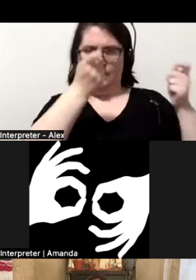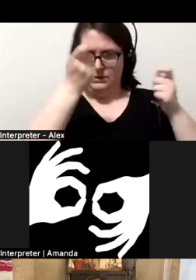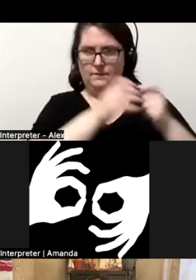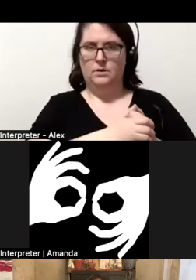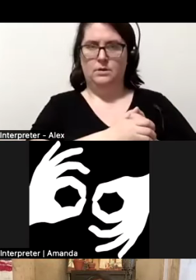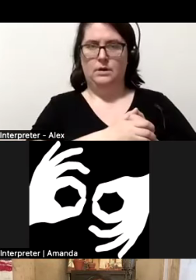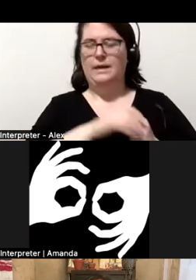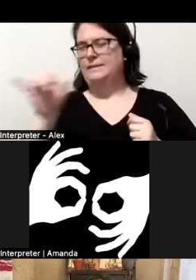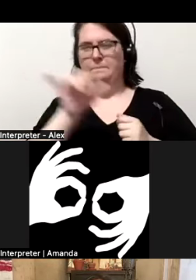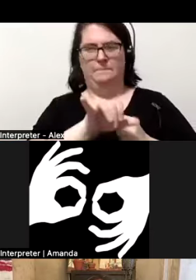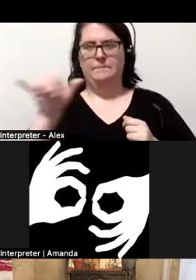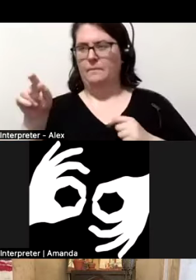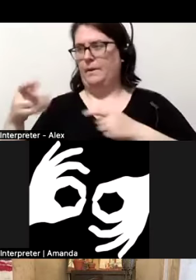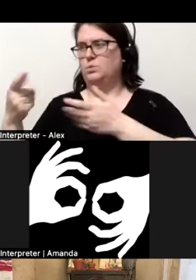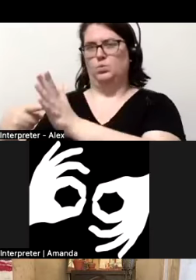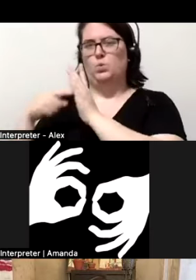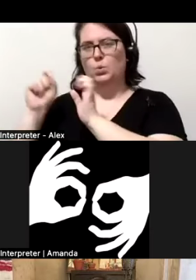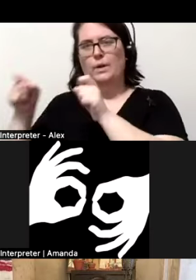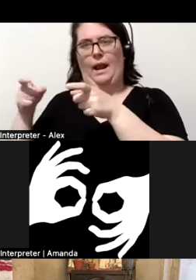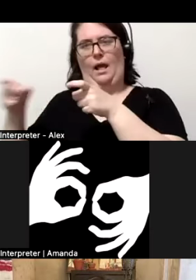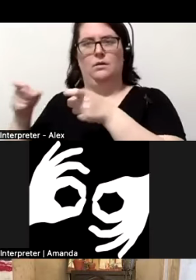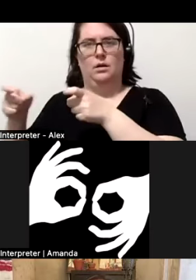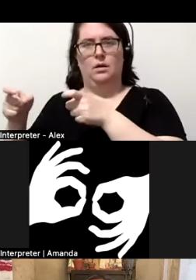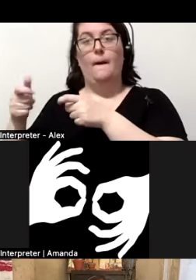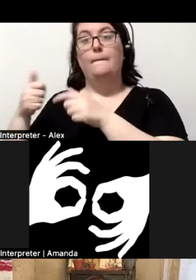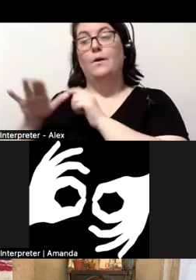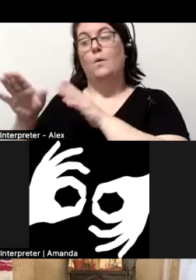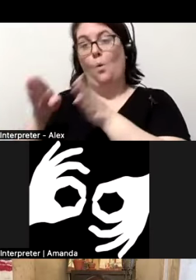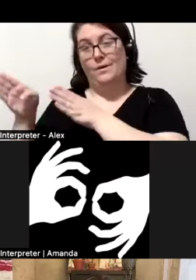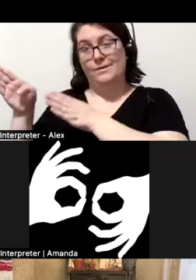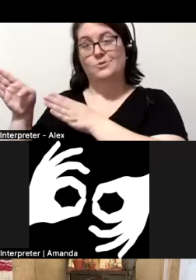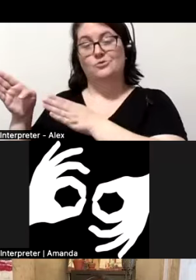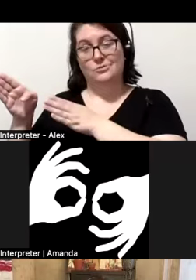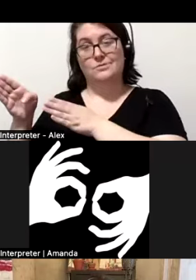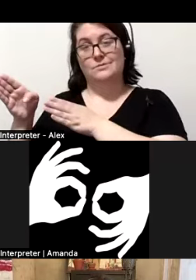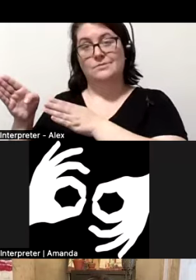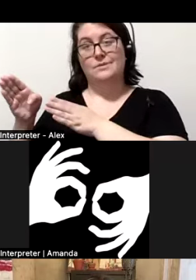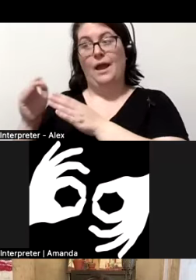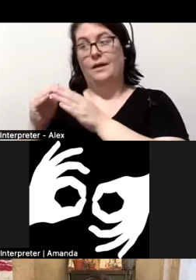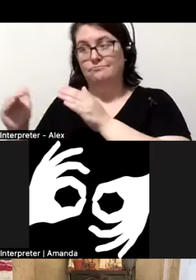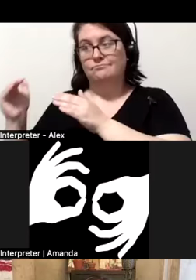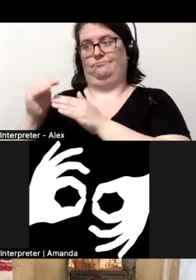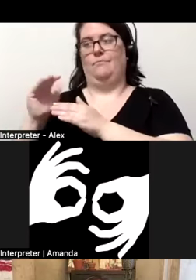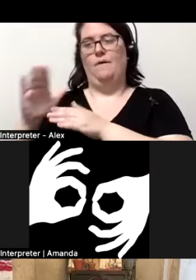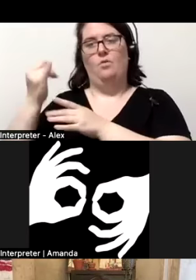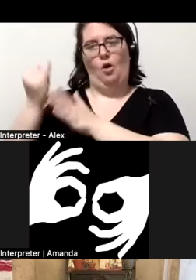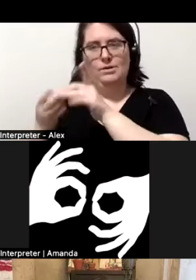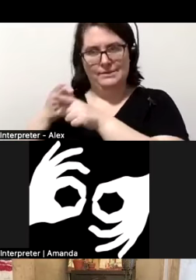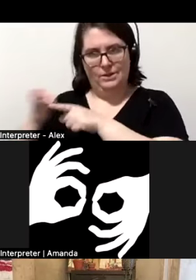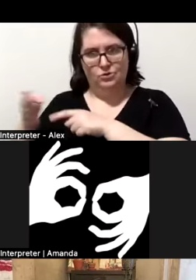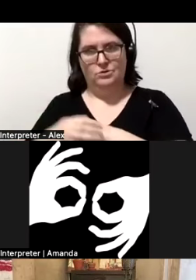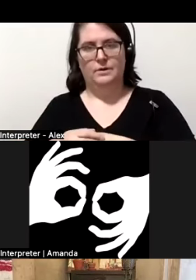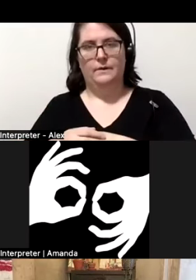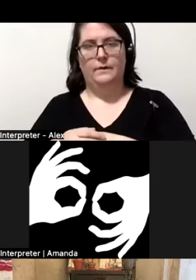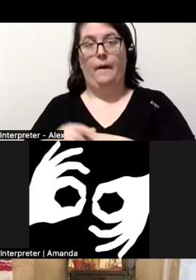for established festivals, but it's to manage the organization and contribute to the advancement of the arts sector. Under established, we